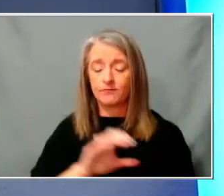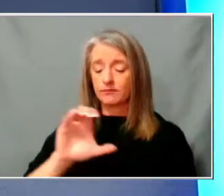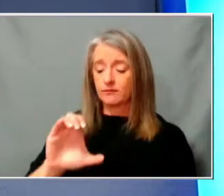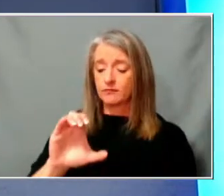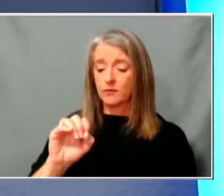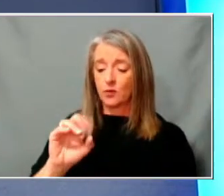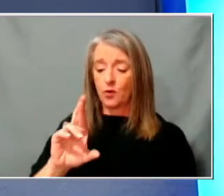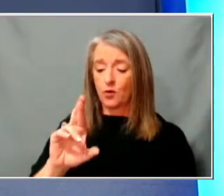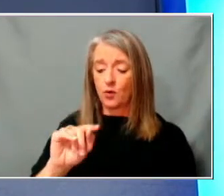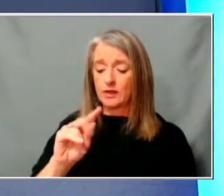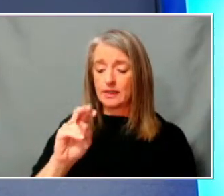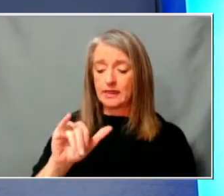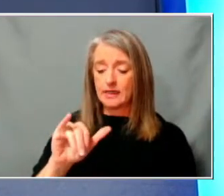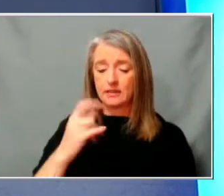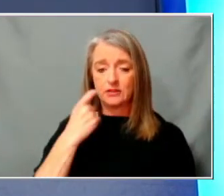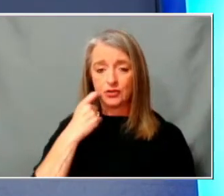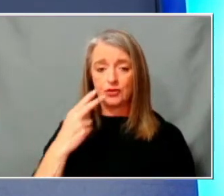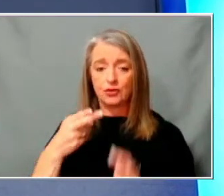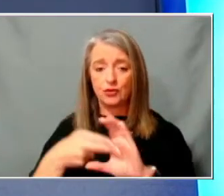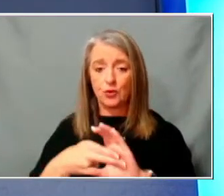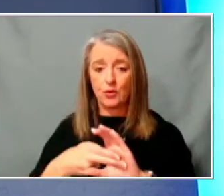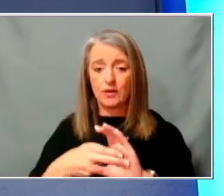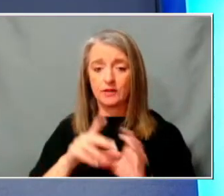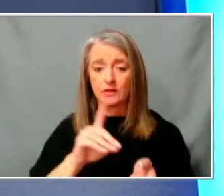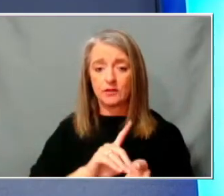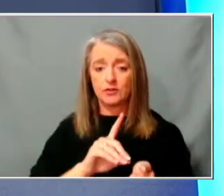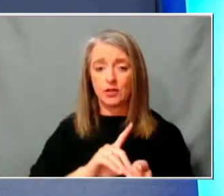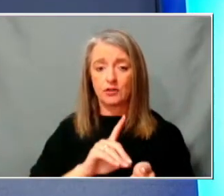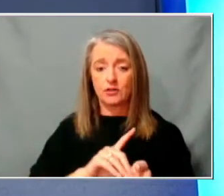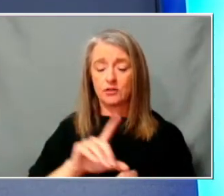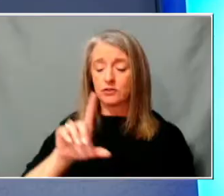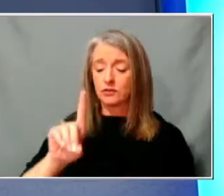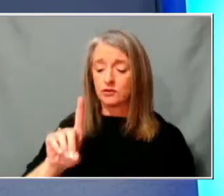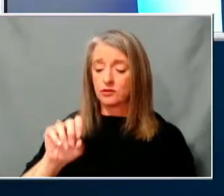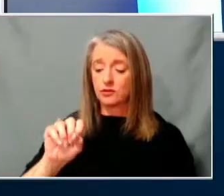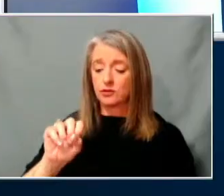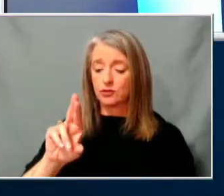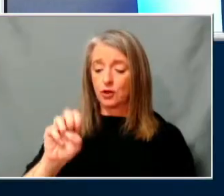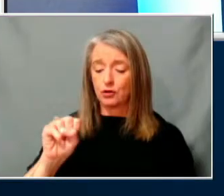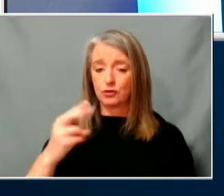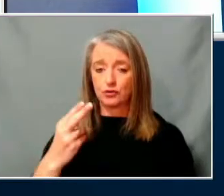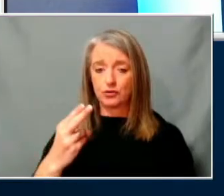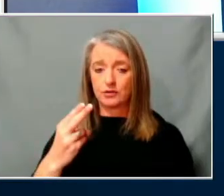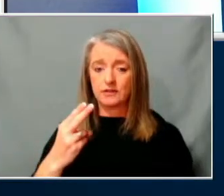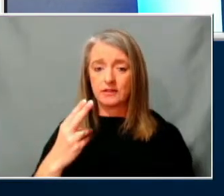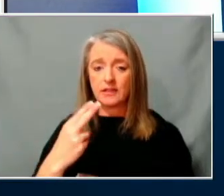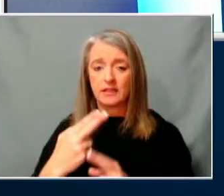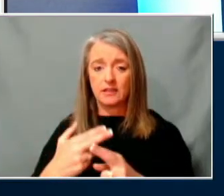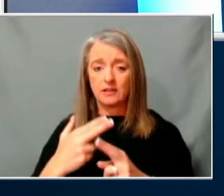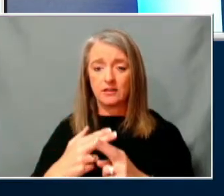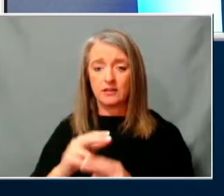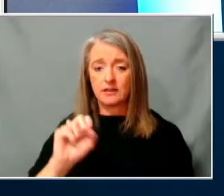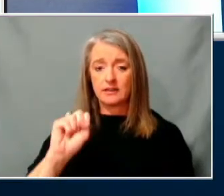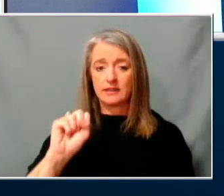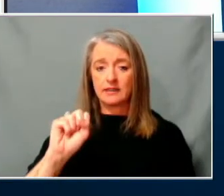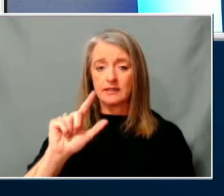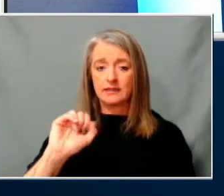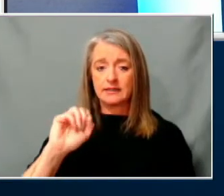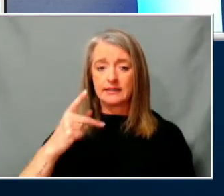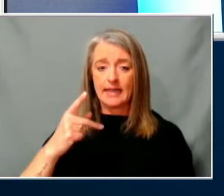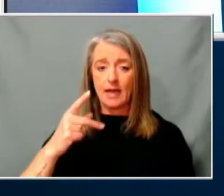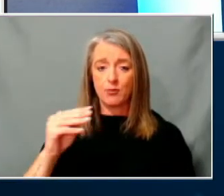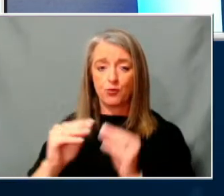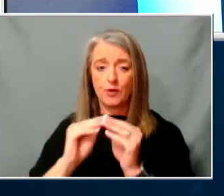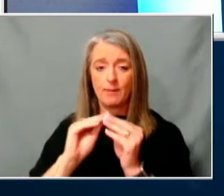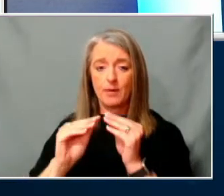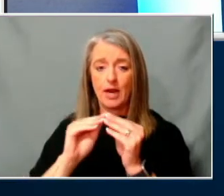our program. She has a question for Dr. Darsh. She wants to know about something called a slap repair procedure, and